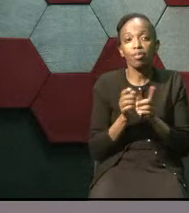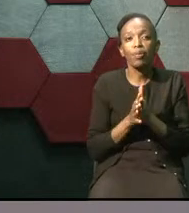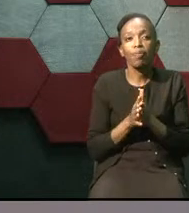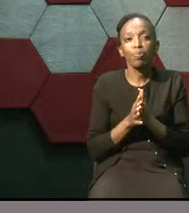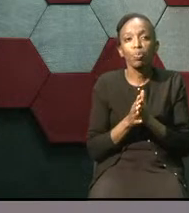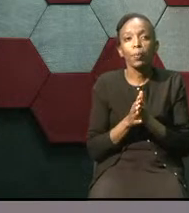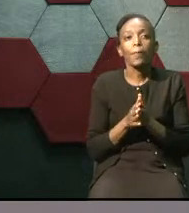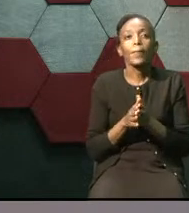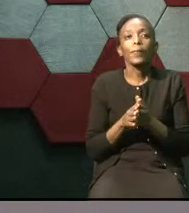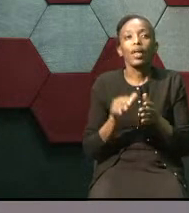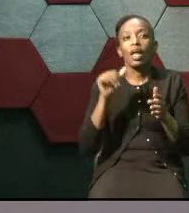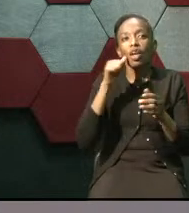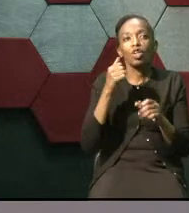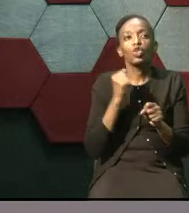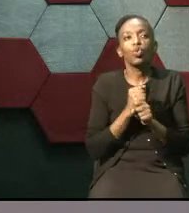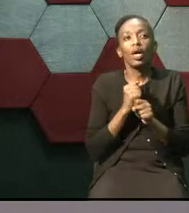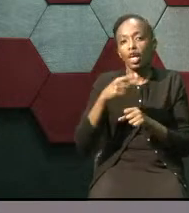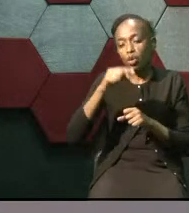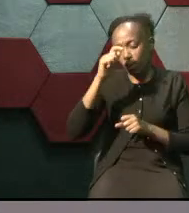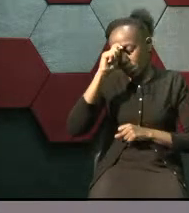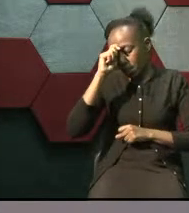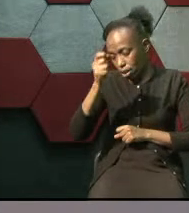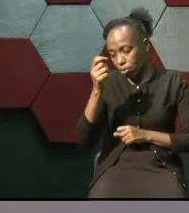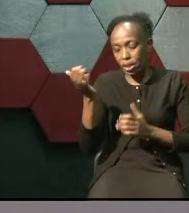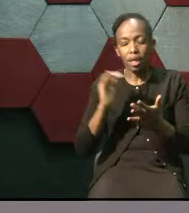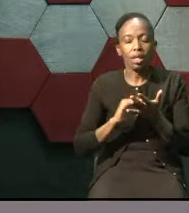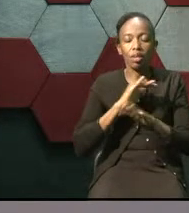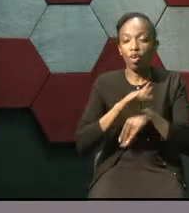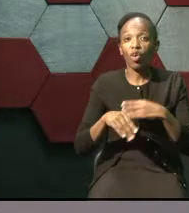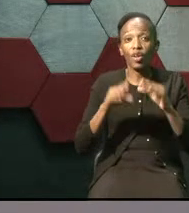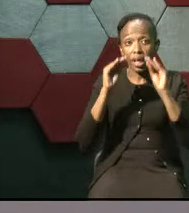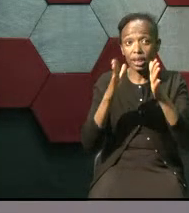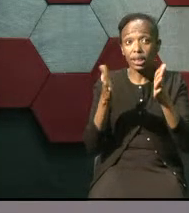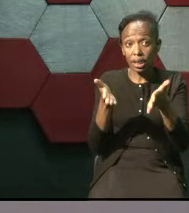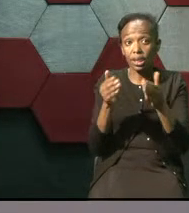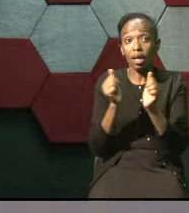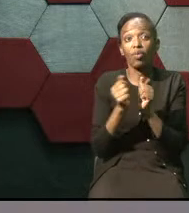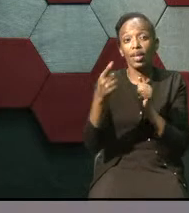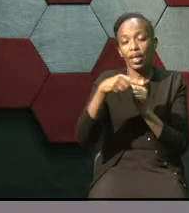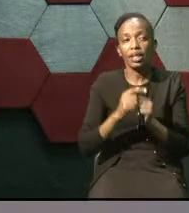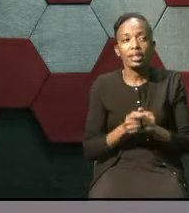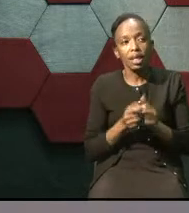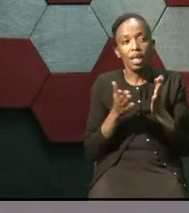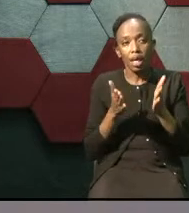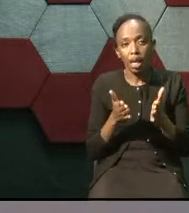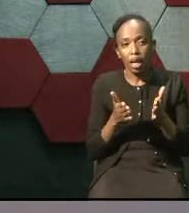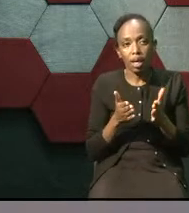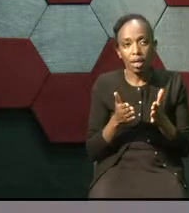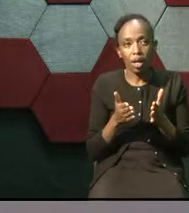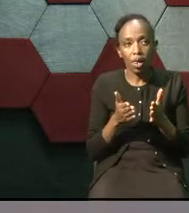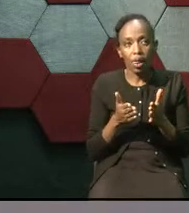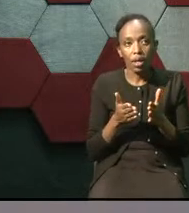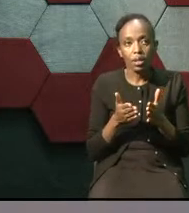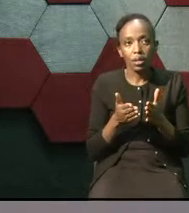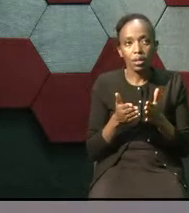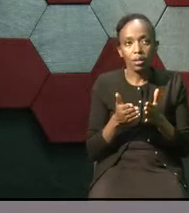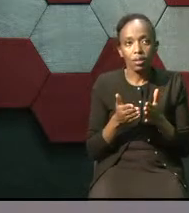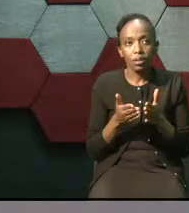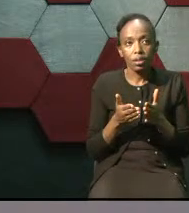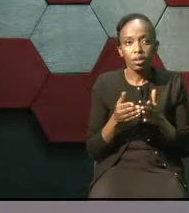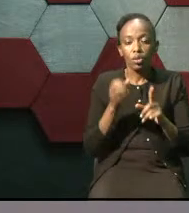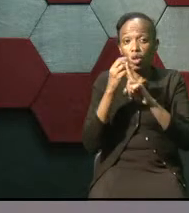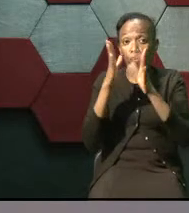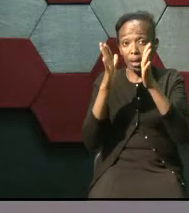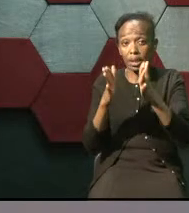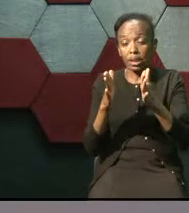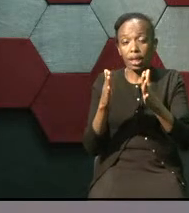So lovely stuff, and we salute you and salute again all the teachers that are here with us. Over to the Mentor